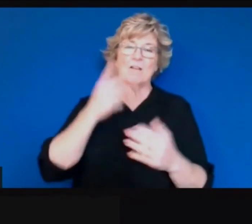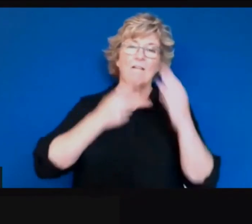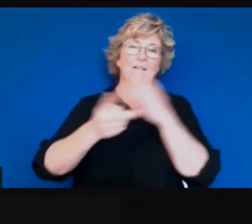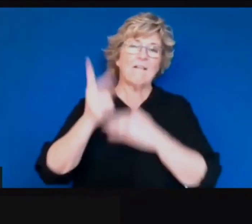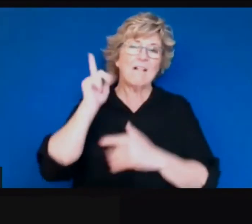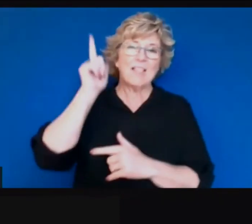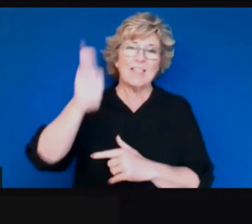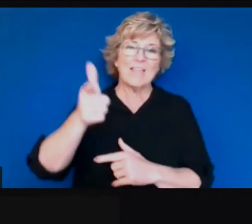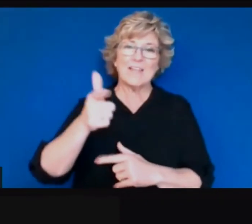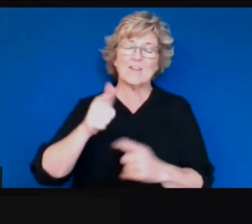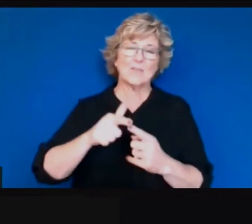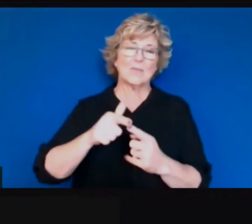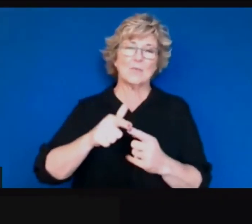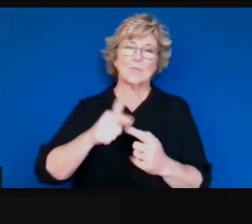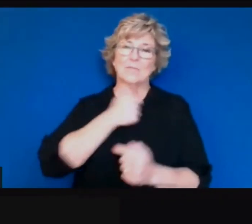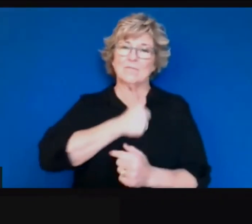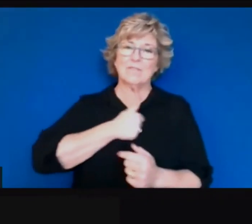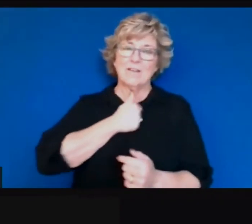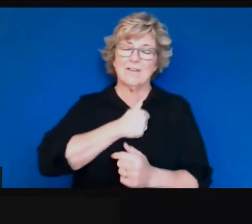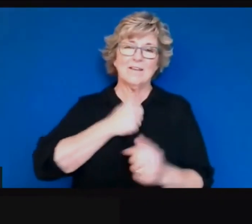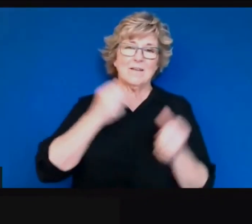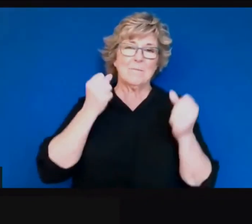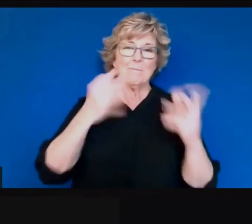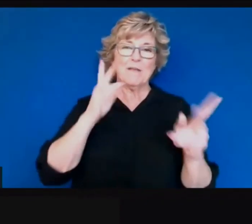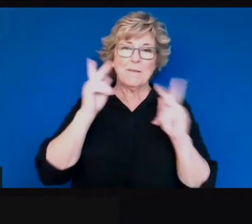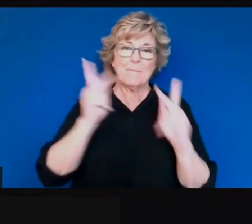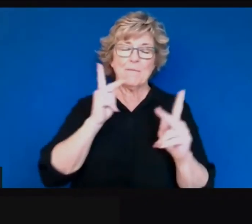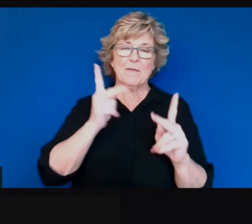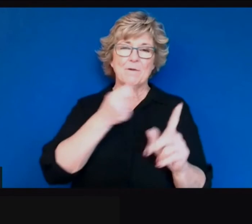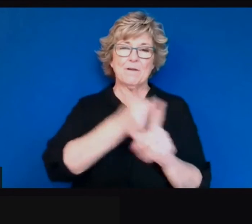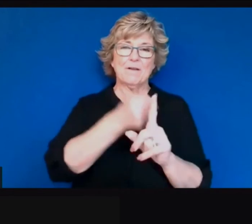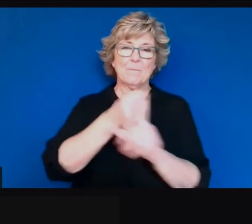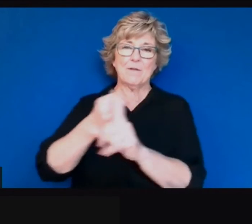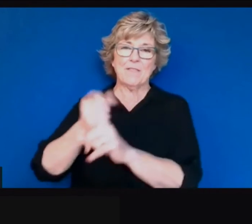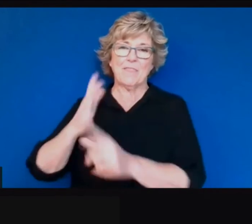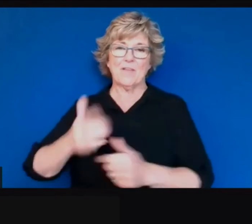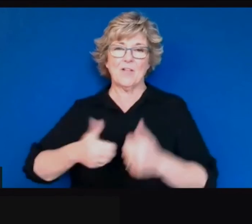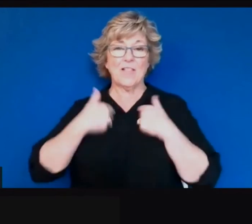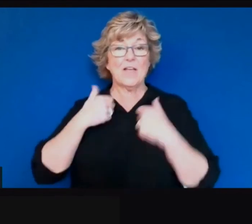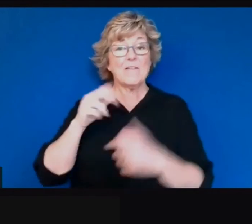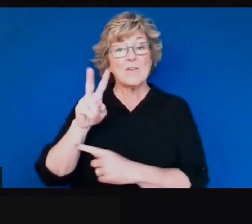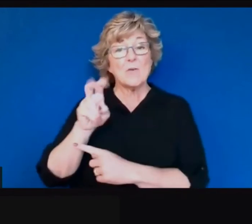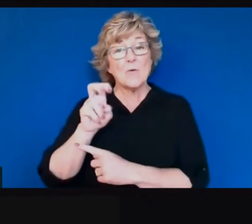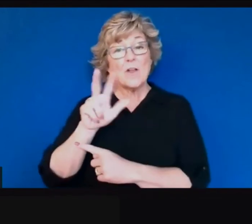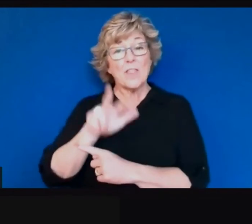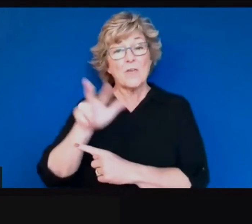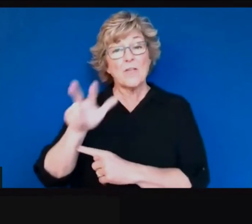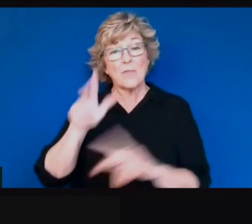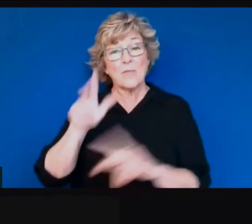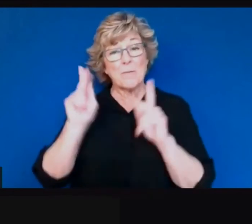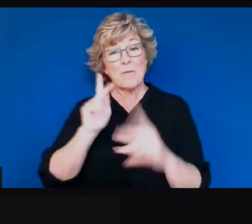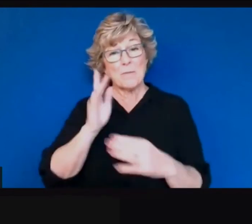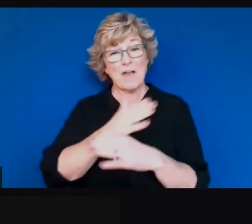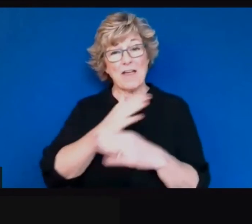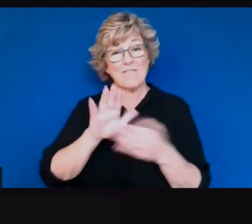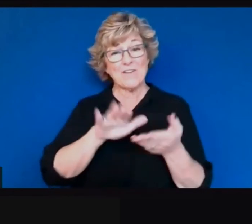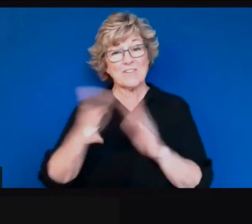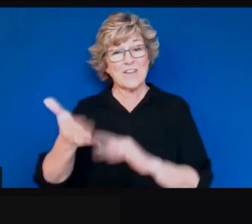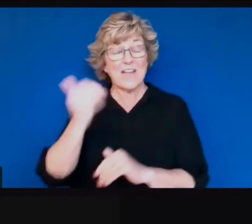people's lives, 233 people dying on average every single day, putting people's lives at